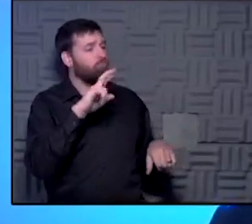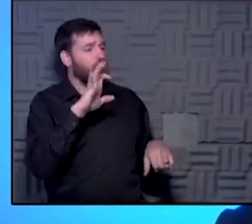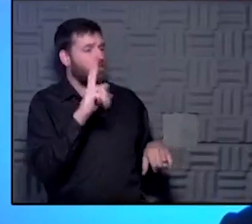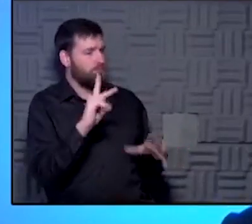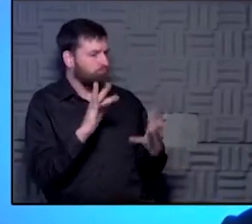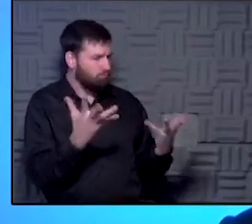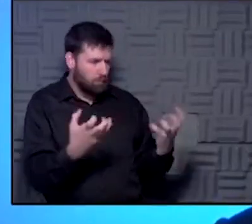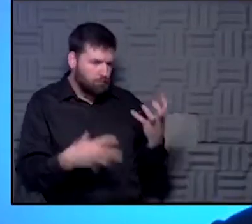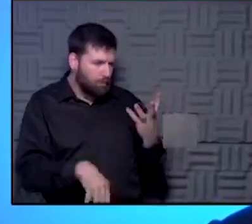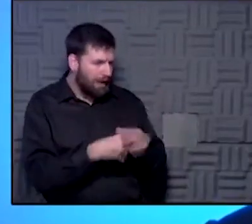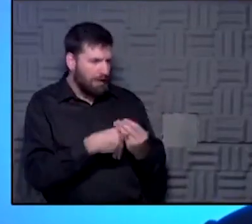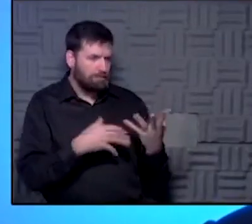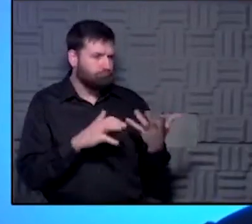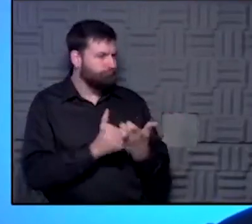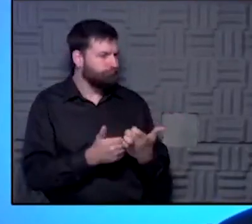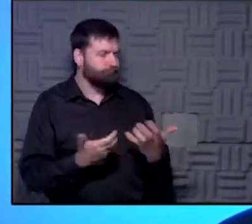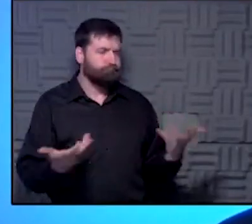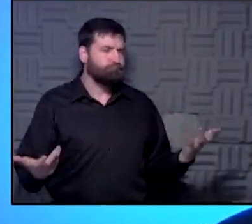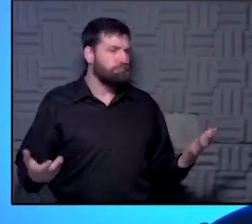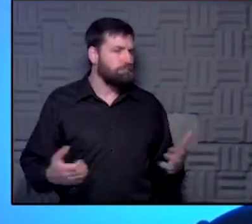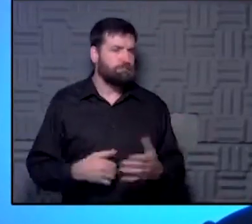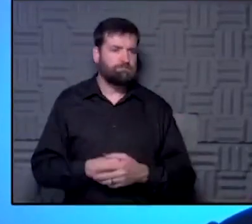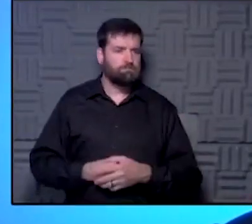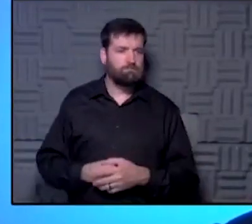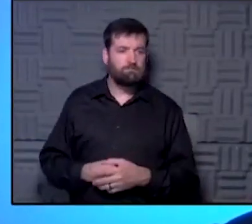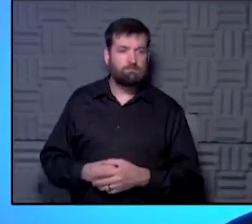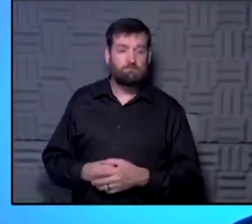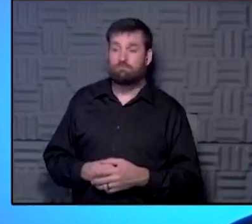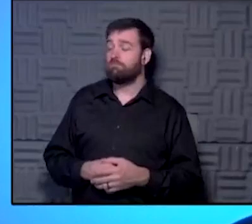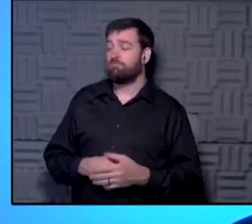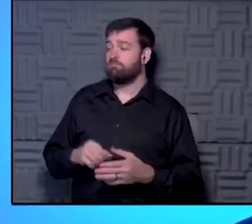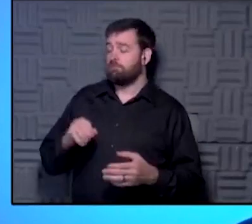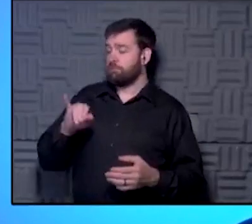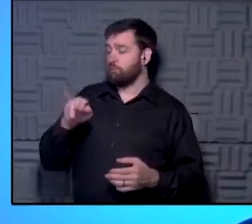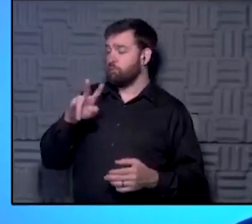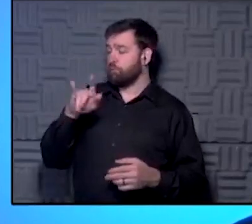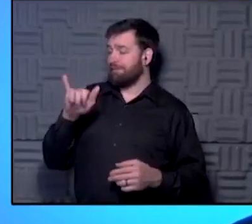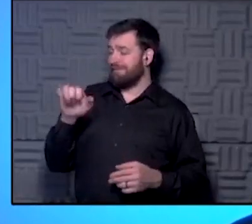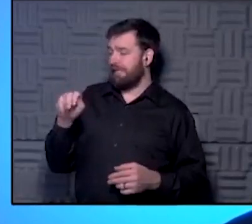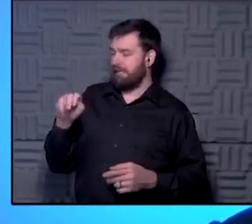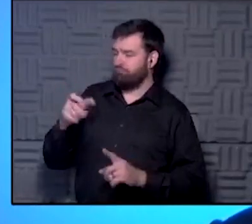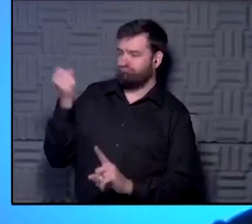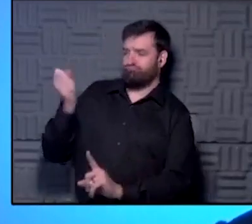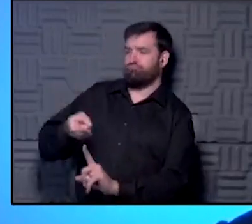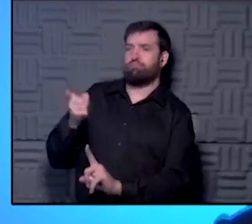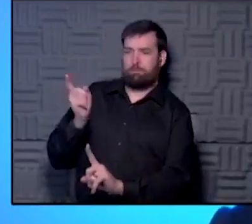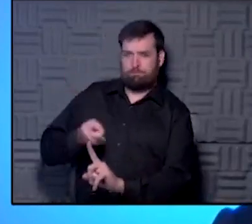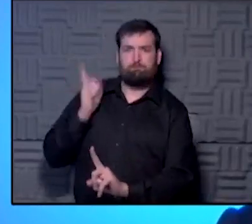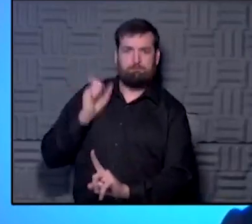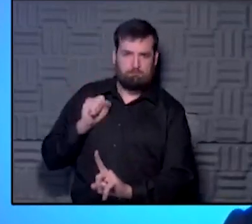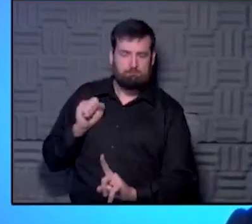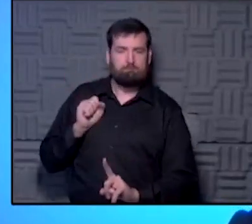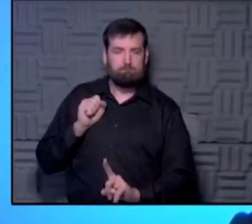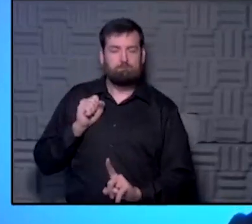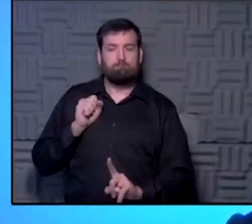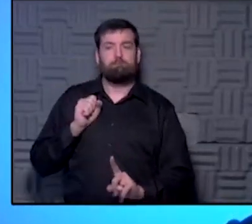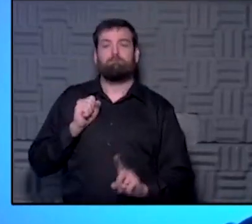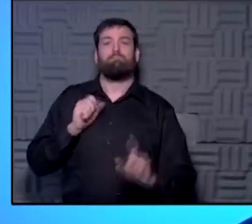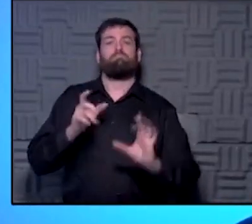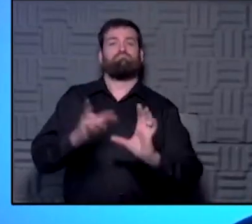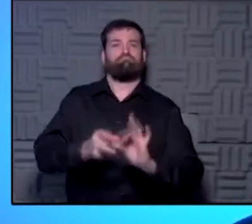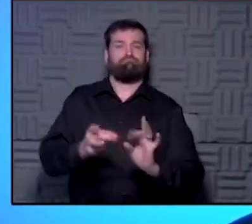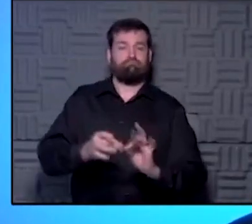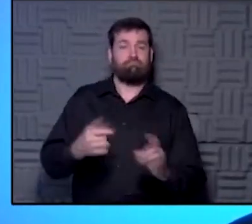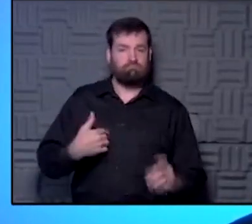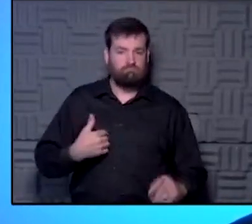can we do to help the Dotte? Well, I think Juliann hit it on the head. I would say, add anecdotally,